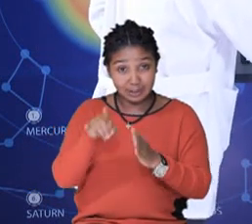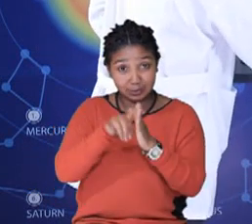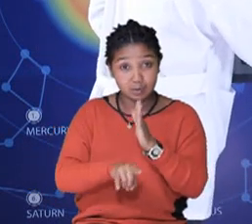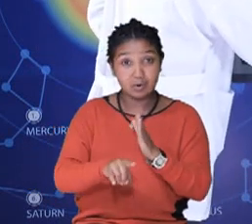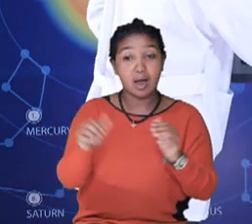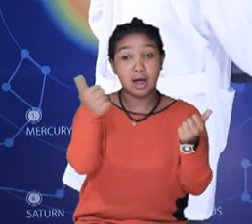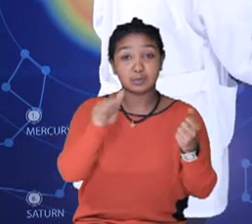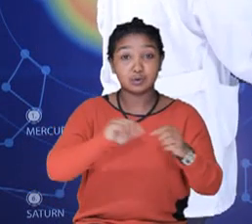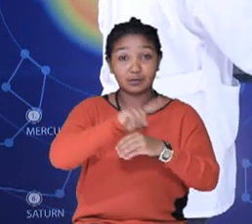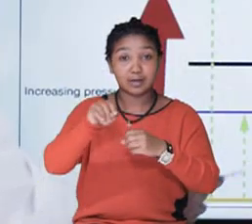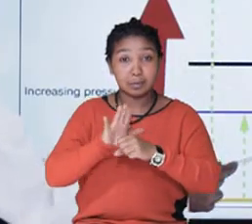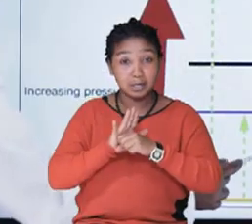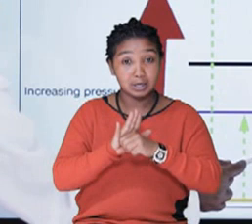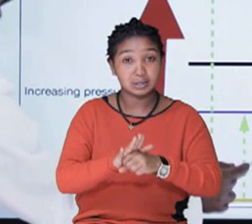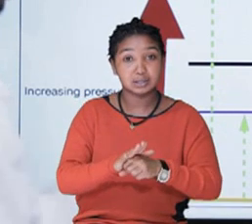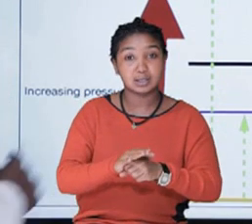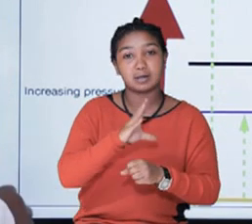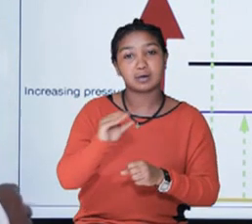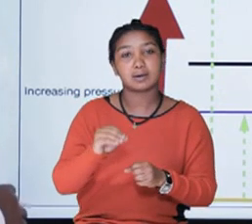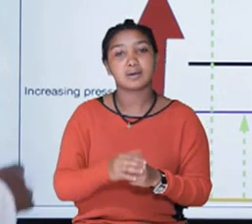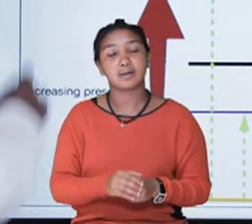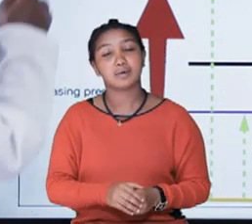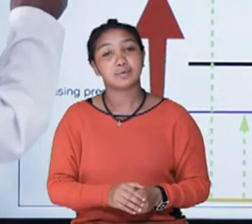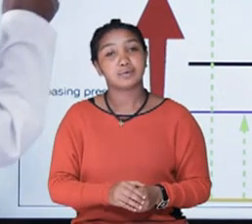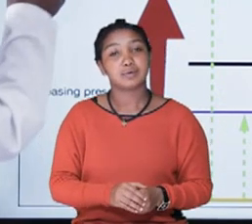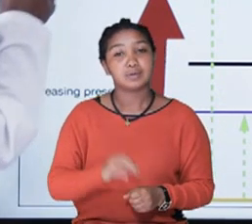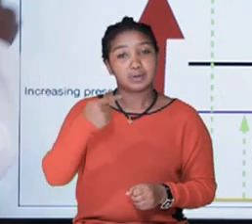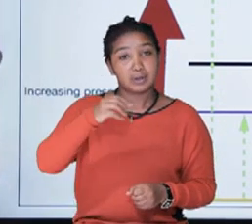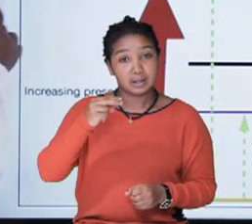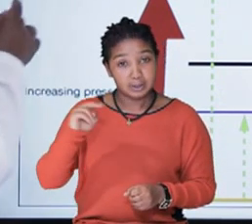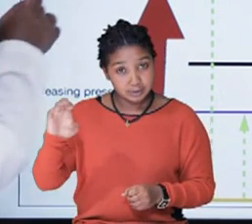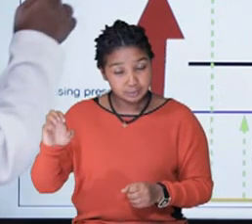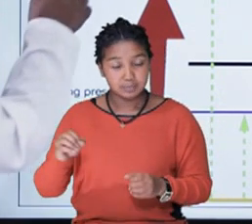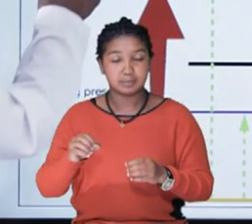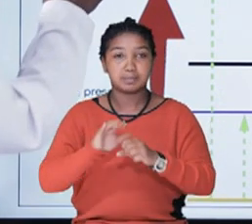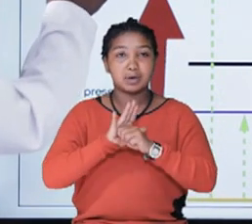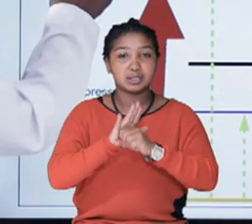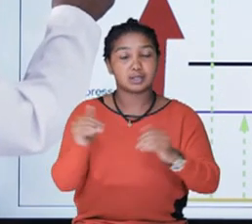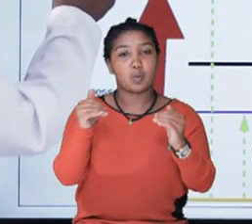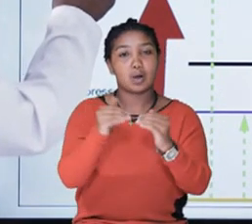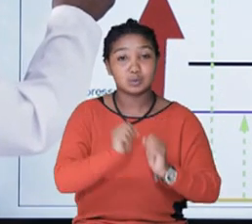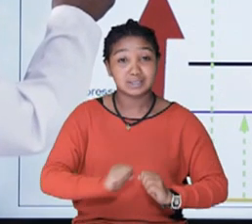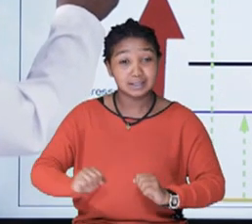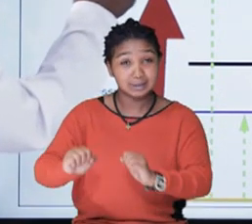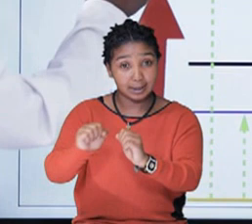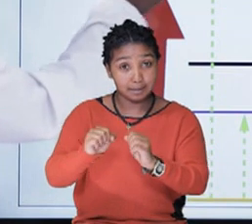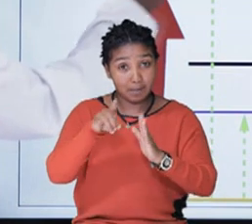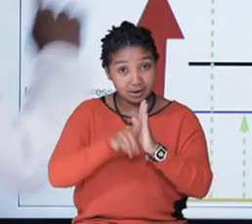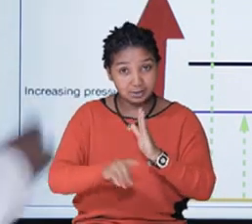from atmospheric pressure absolute pressure. So gauge pressure is equal to system